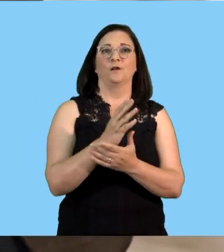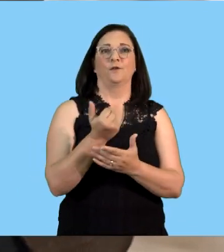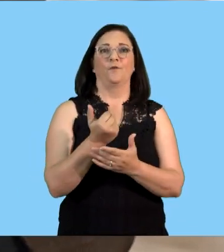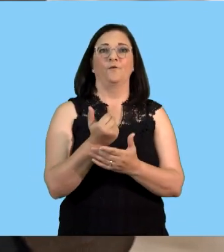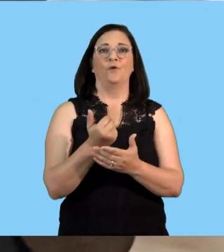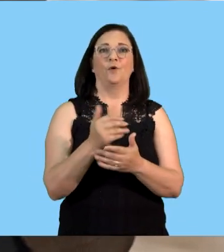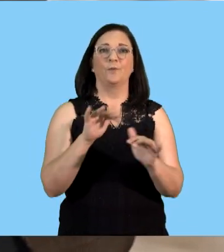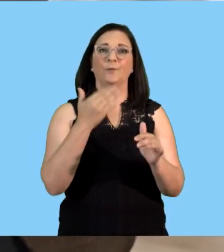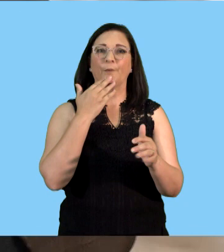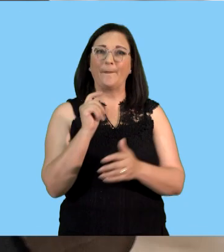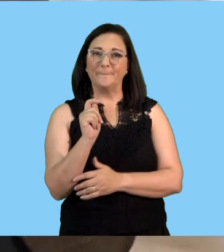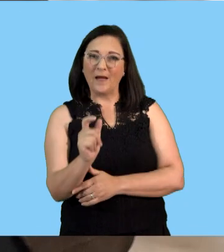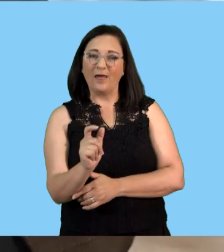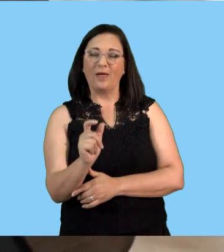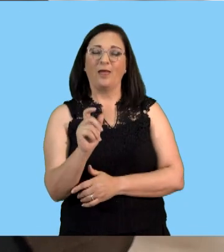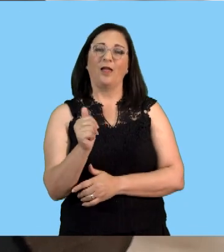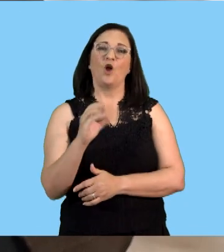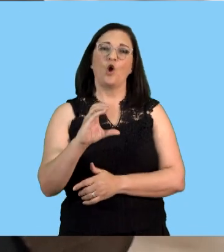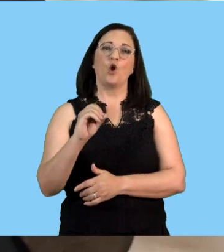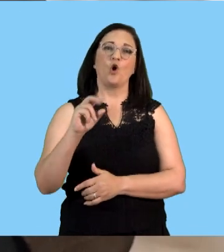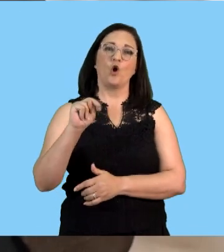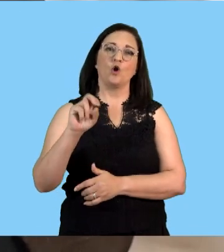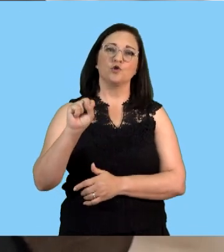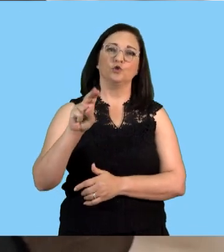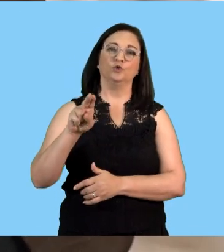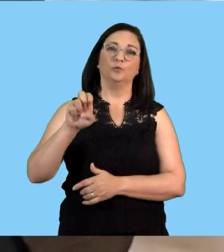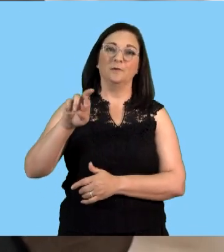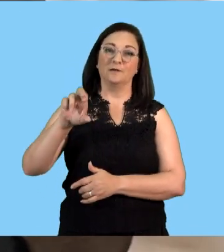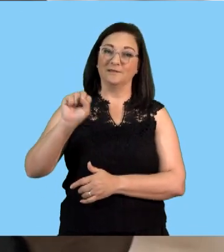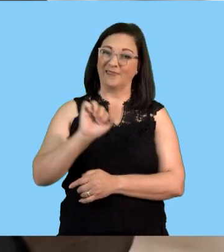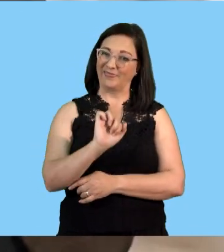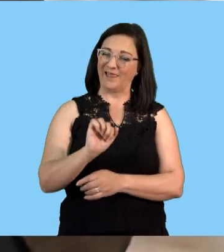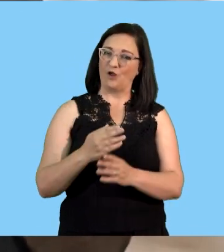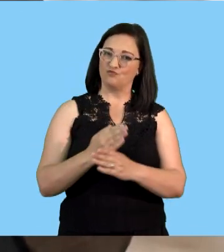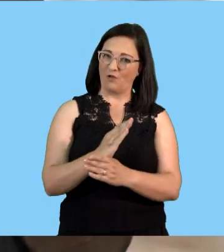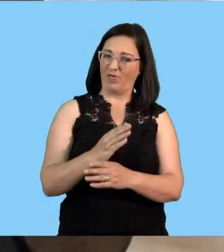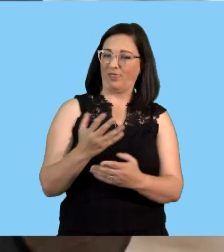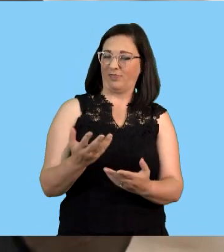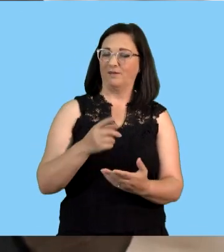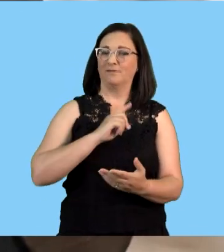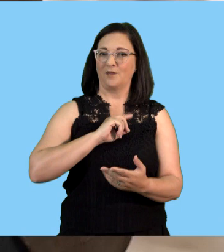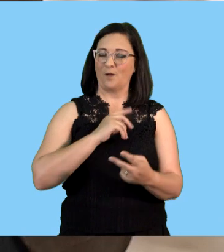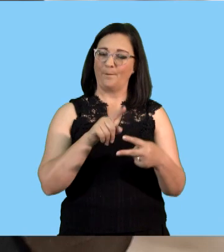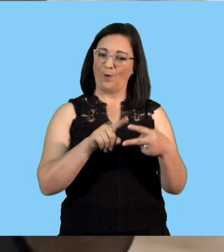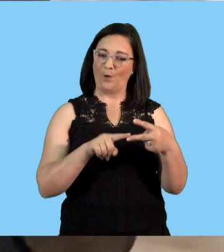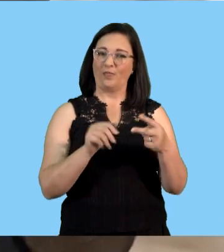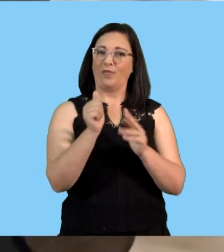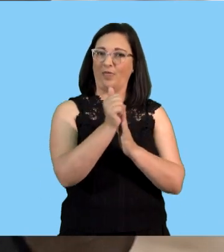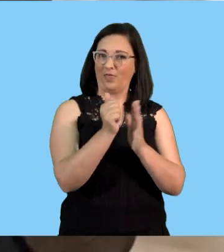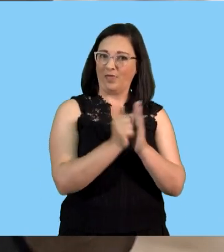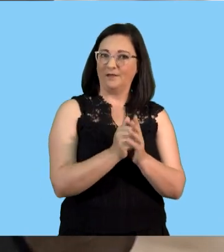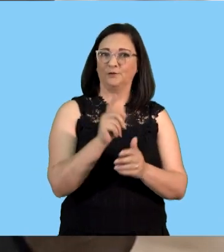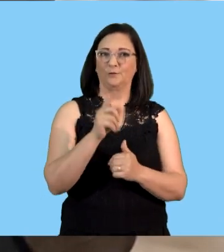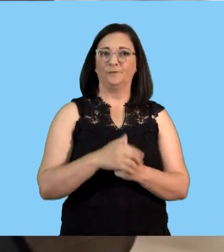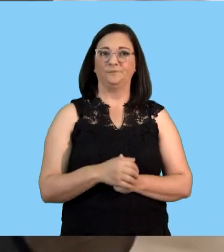terms of these acts. The right of consumers in terms of both the acts, the NCA and the CPA. So by the end of